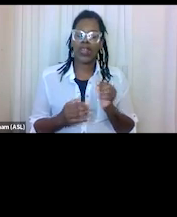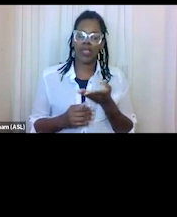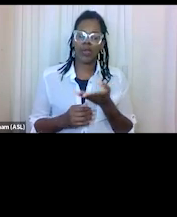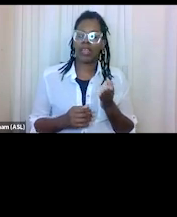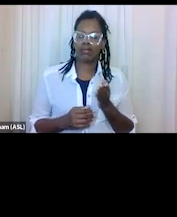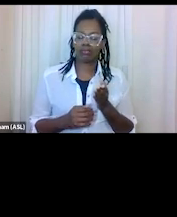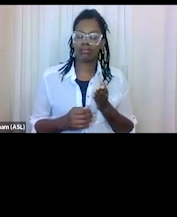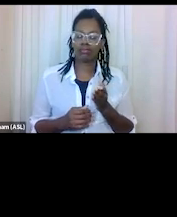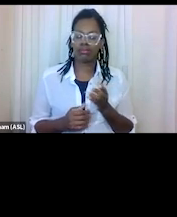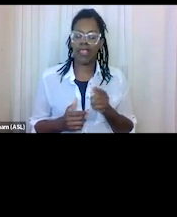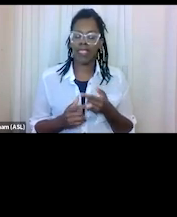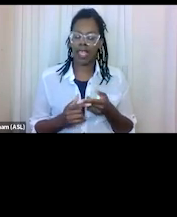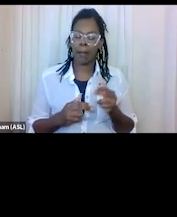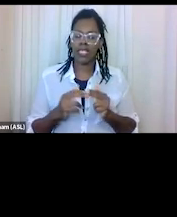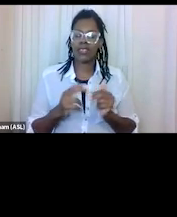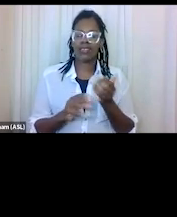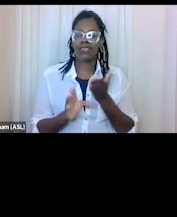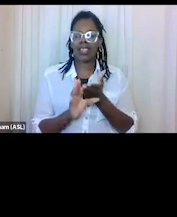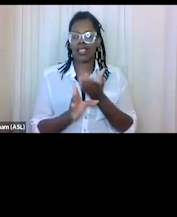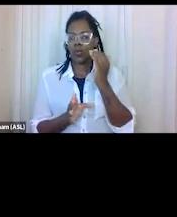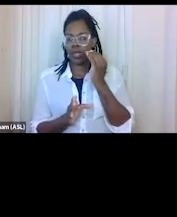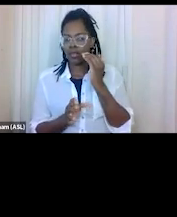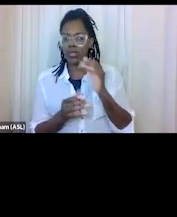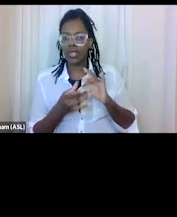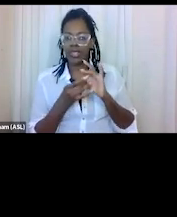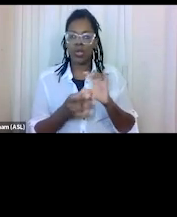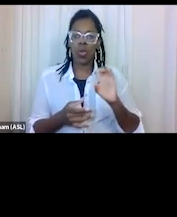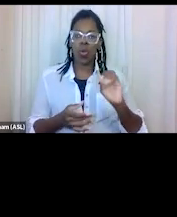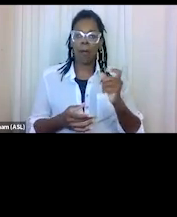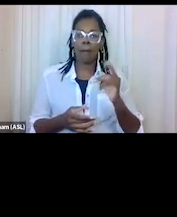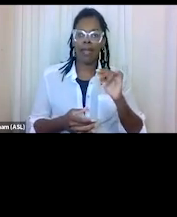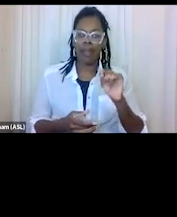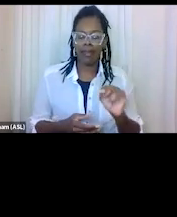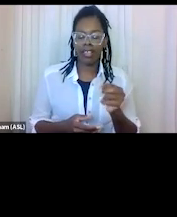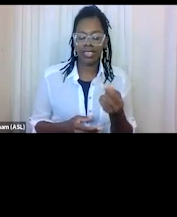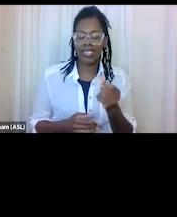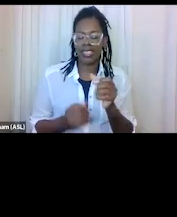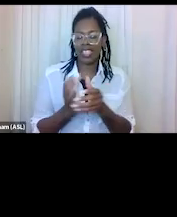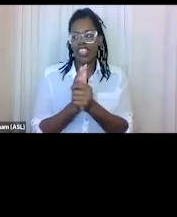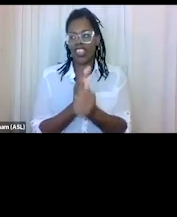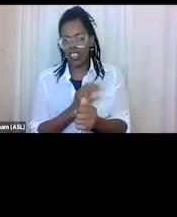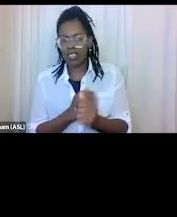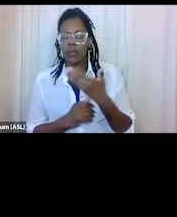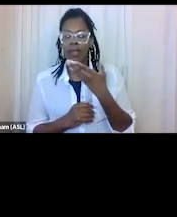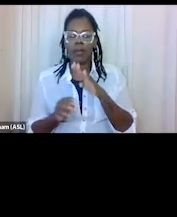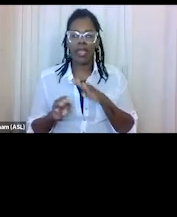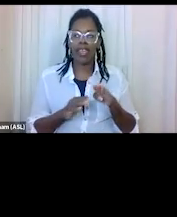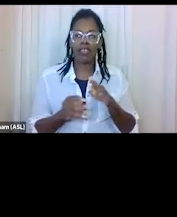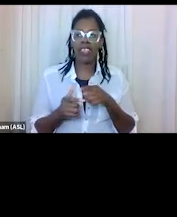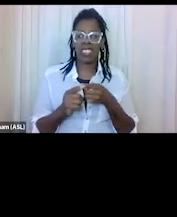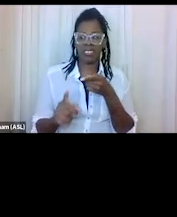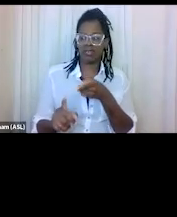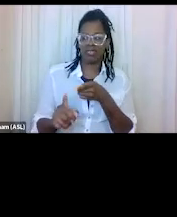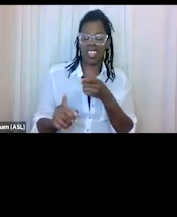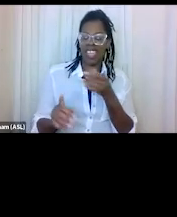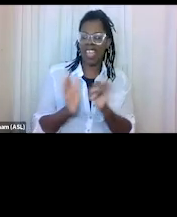awareness. So building a young person's awareness around coping skills, risks, and maladaptive behaviors so that they can identify areas where making